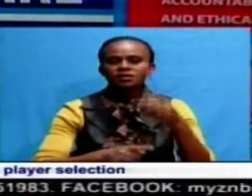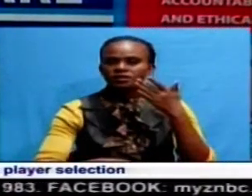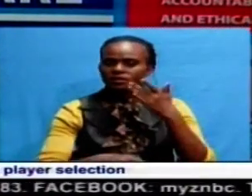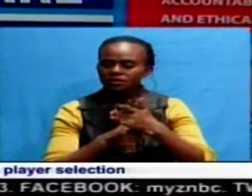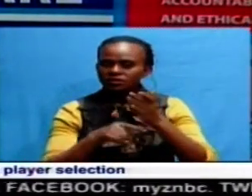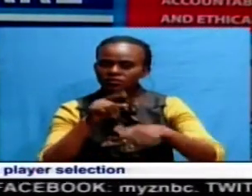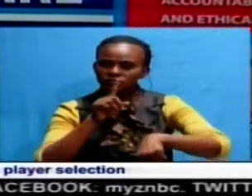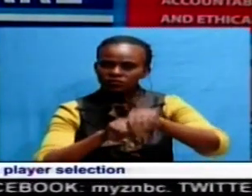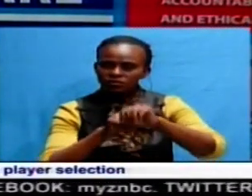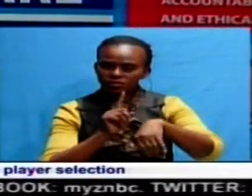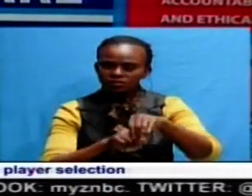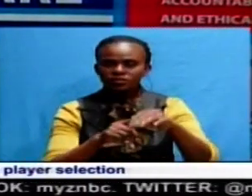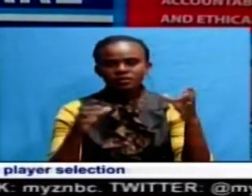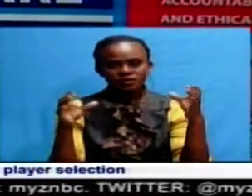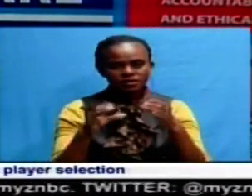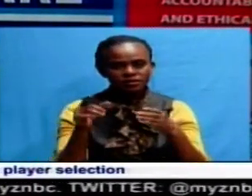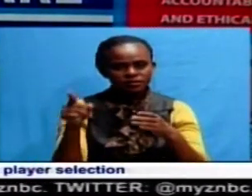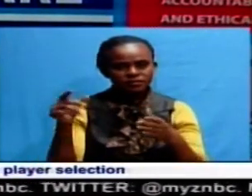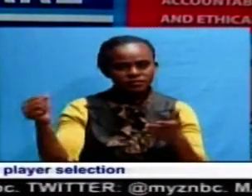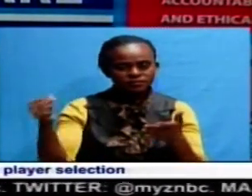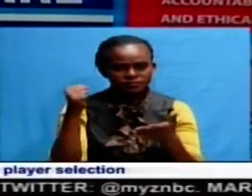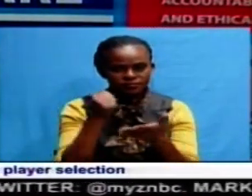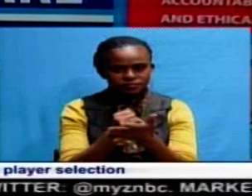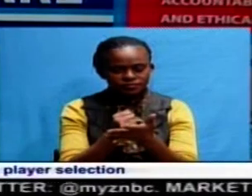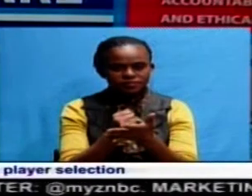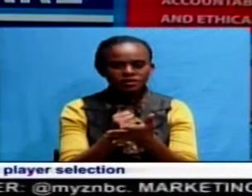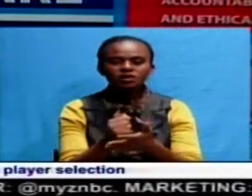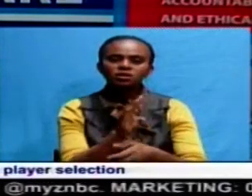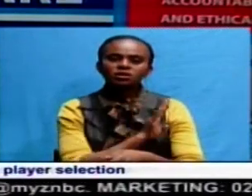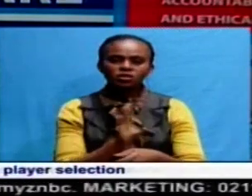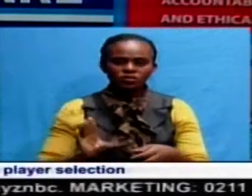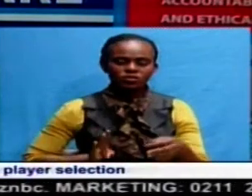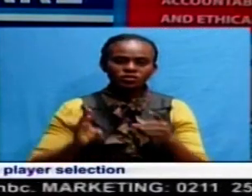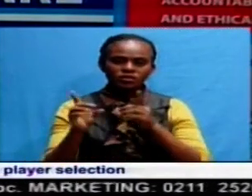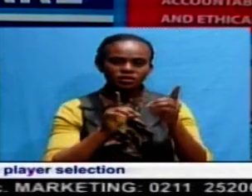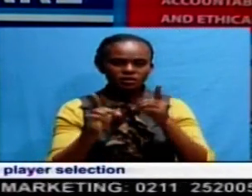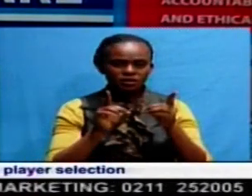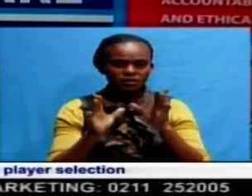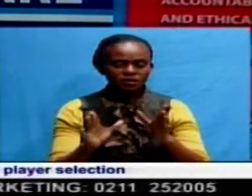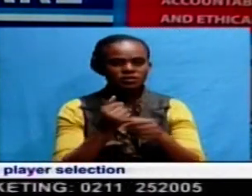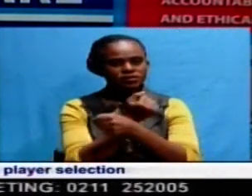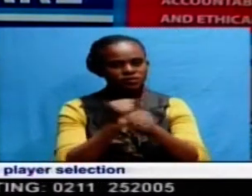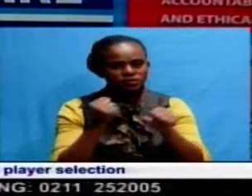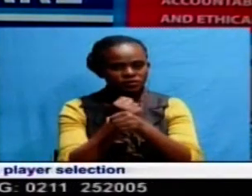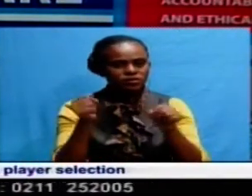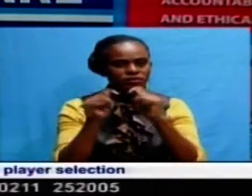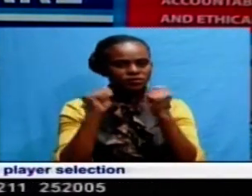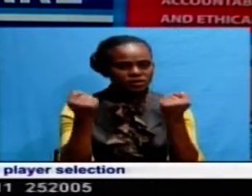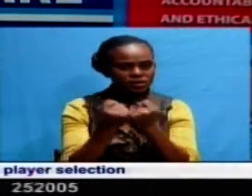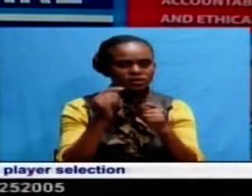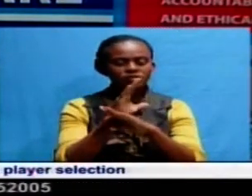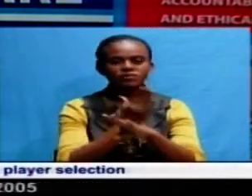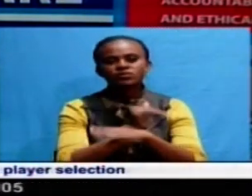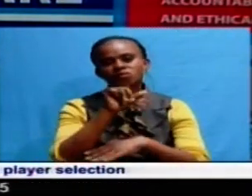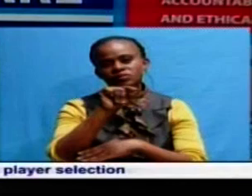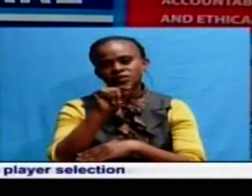Football Club 2000 PLC has appointed a transitional interim board of directors to deal with the issues surrounding the team before the